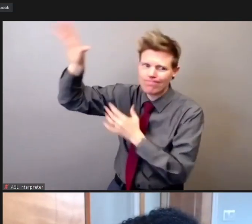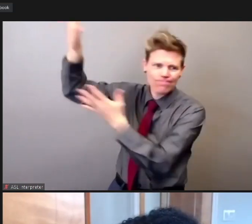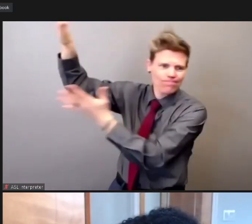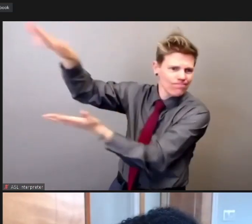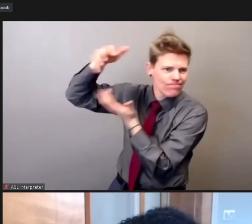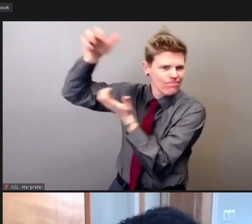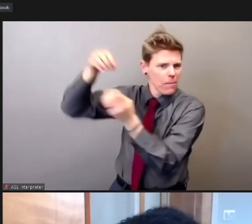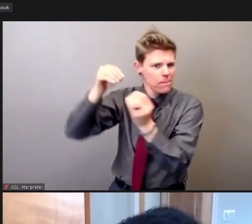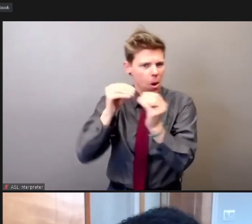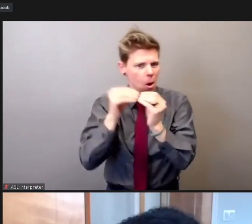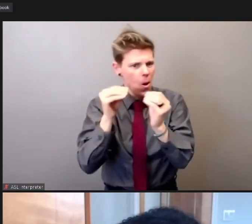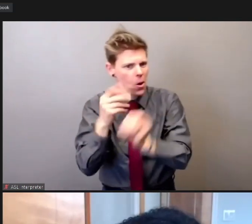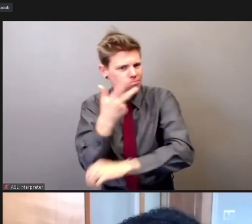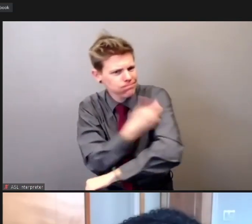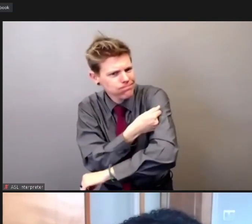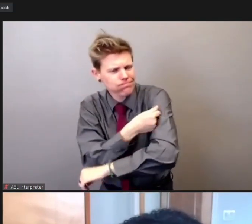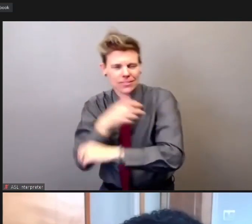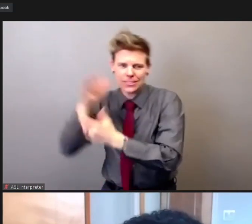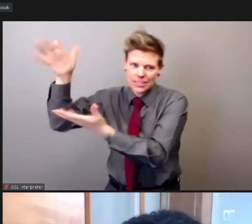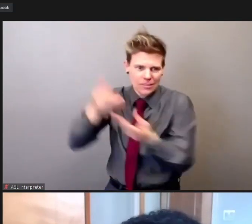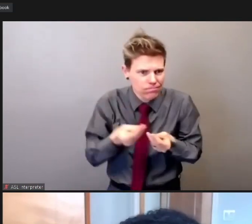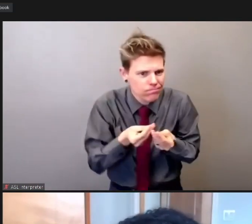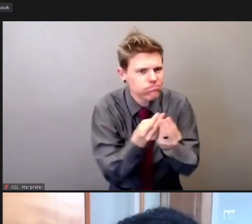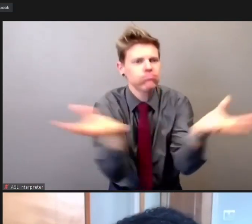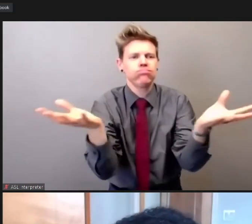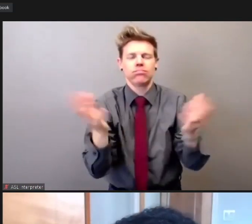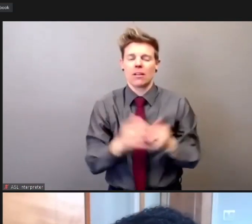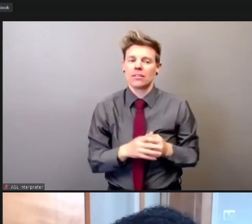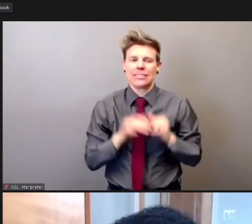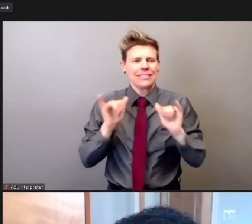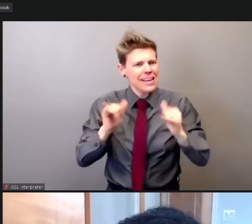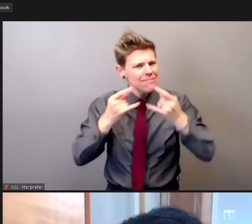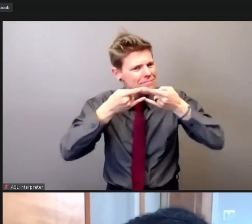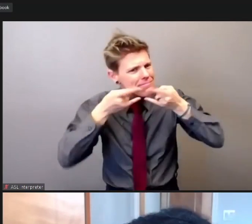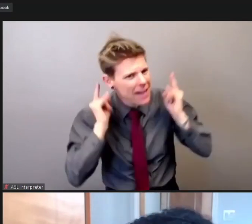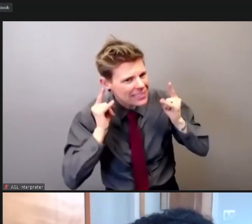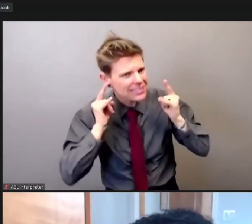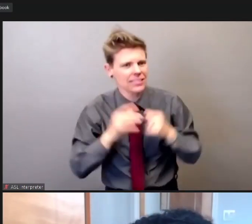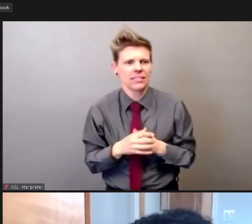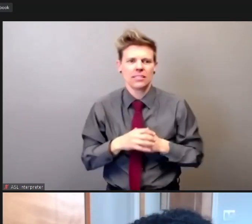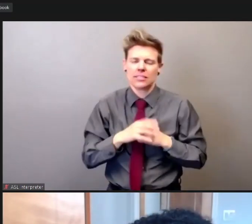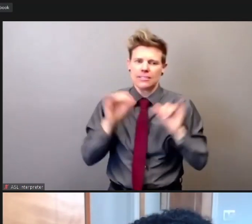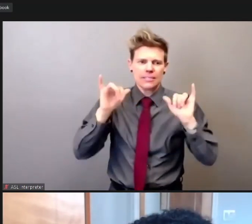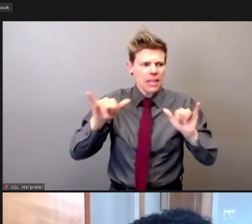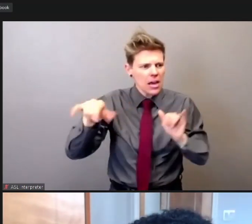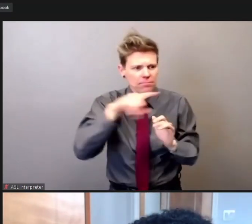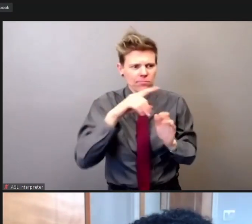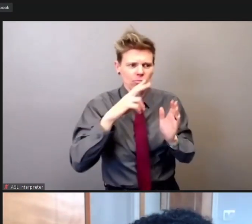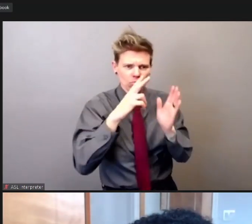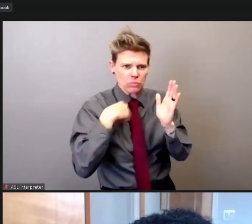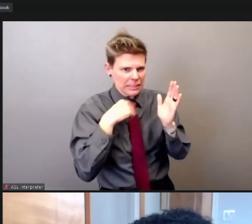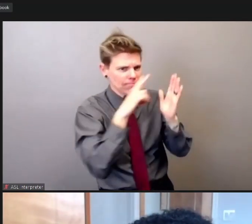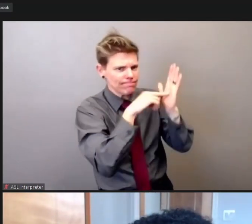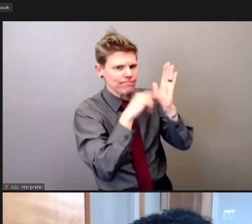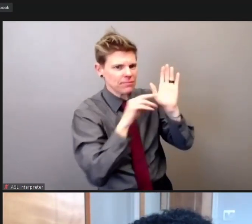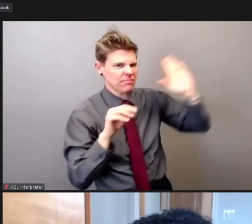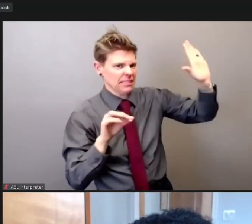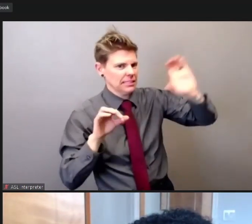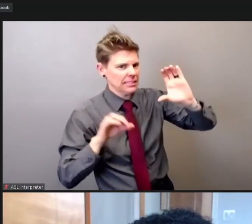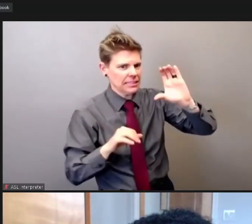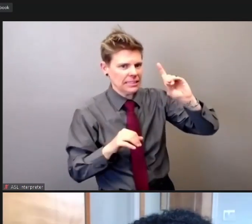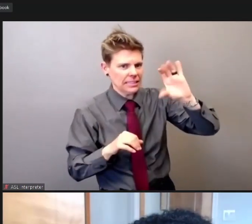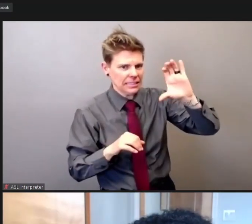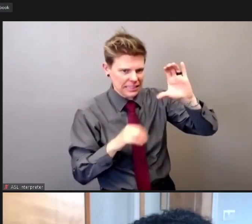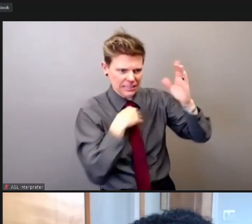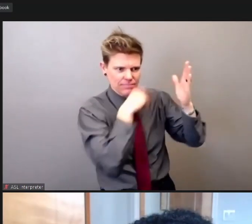mask. Be clear that, read the CDC guidance, get online at the Department of Health, make sure you're wearing the right kind